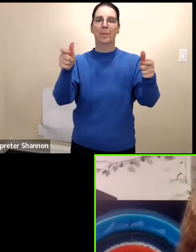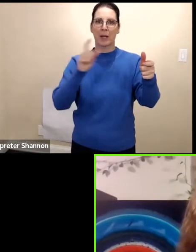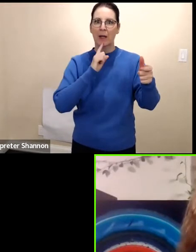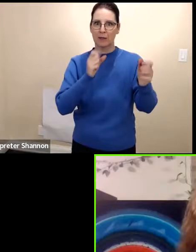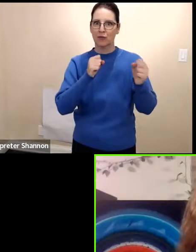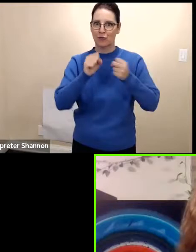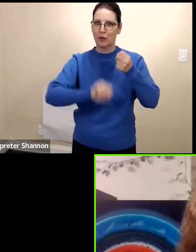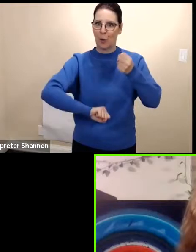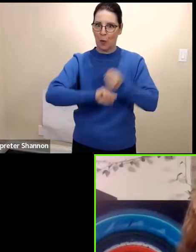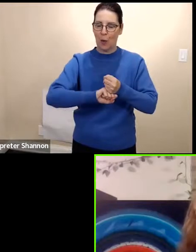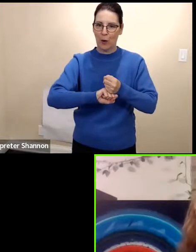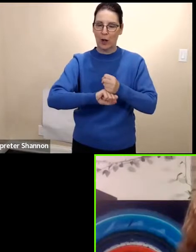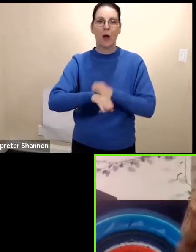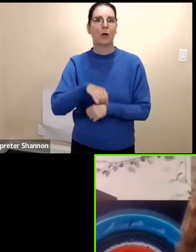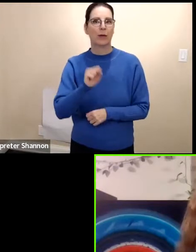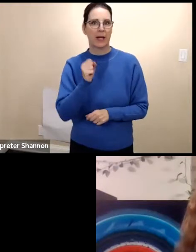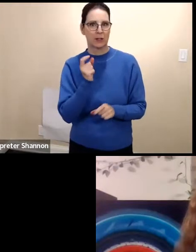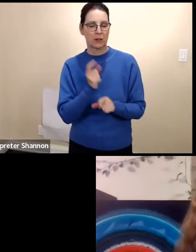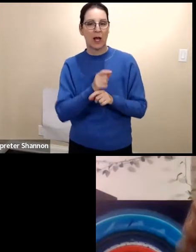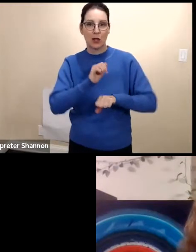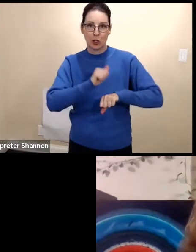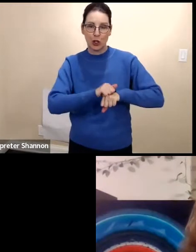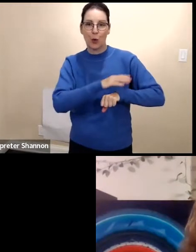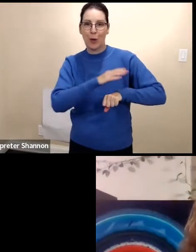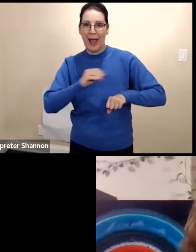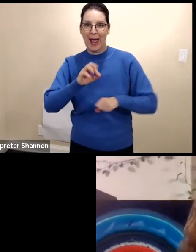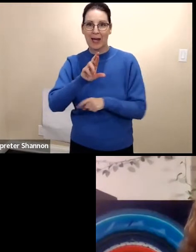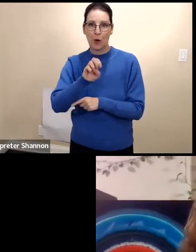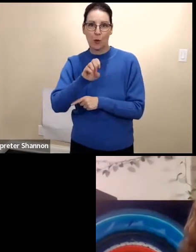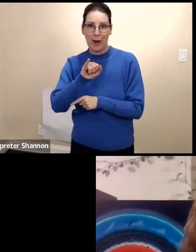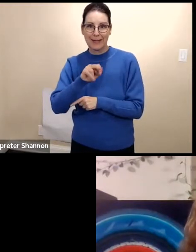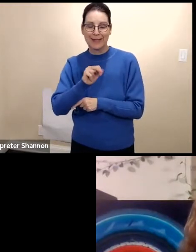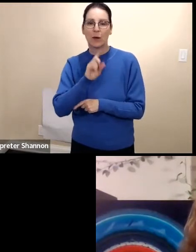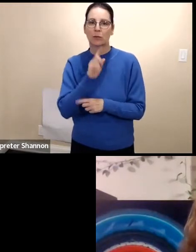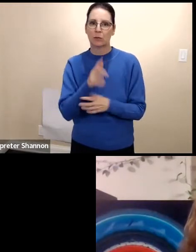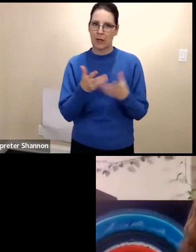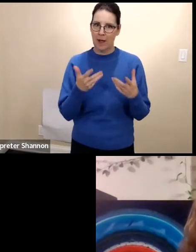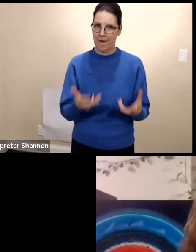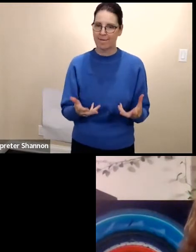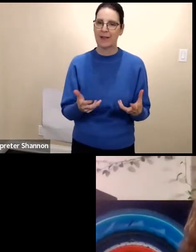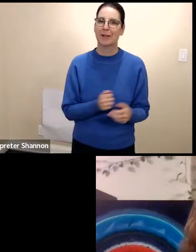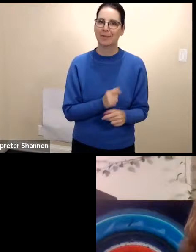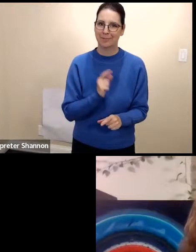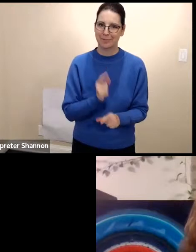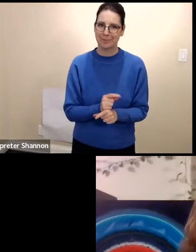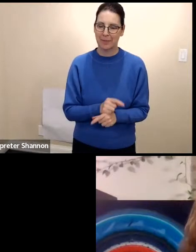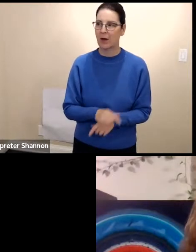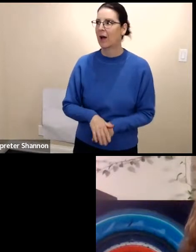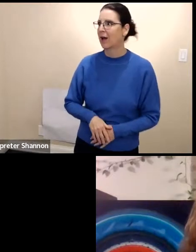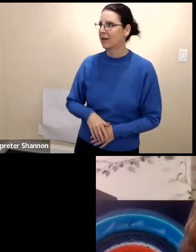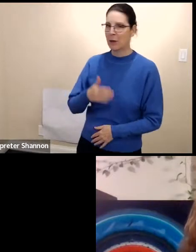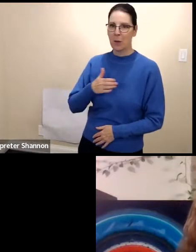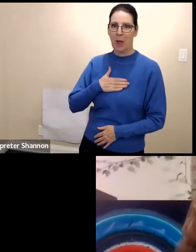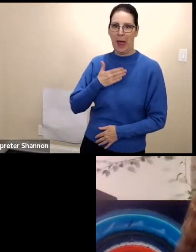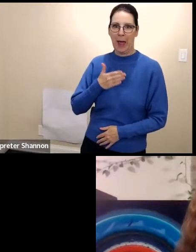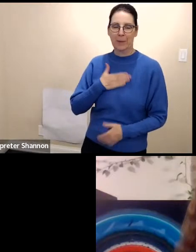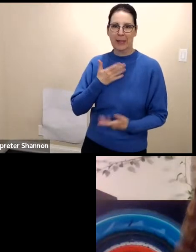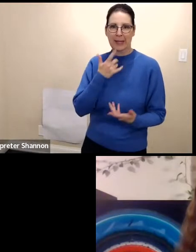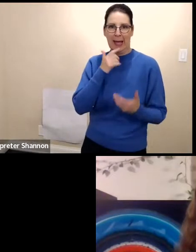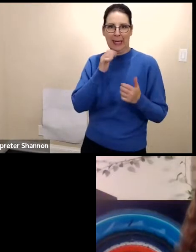and the stone it's extremely heavy yes so thank you to the uh plywood-backed walls of the gallery for making that